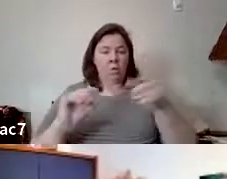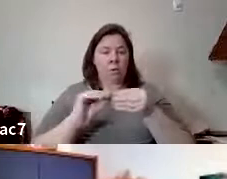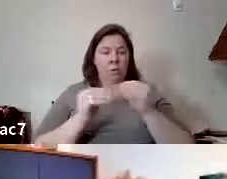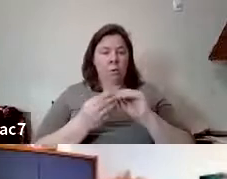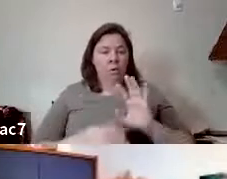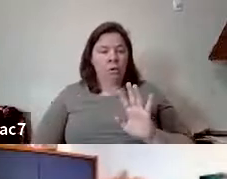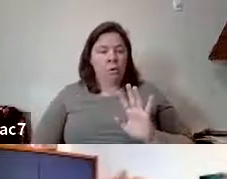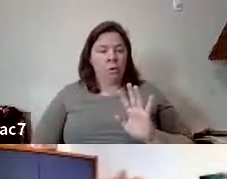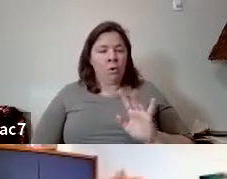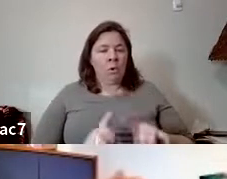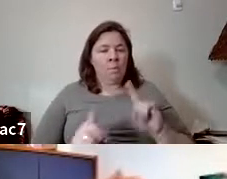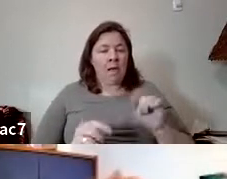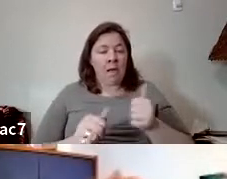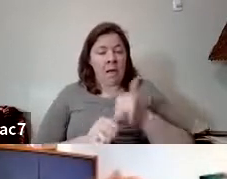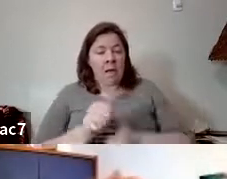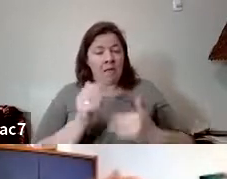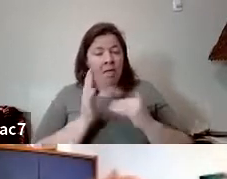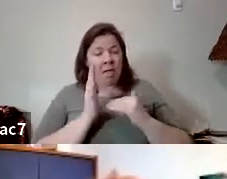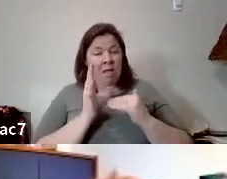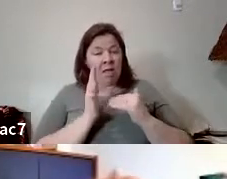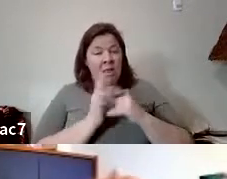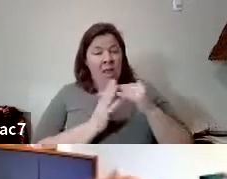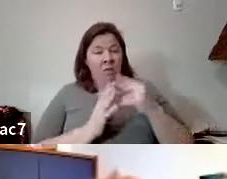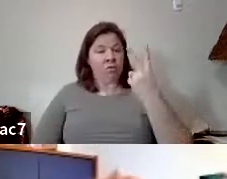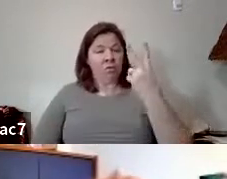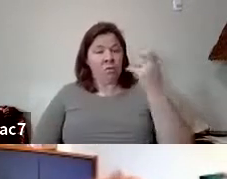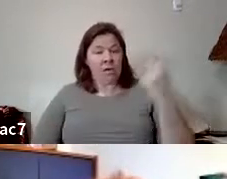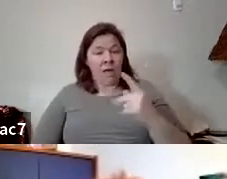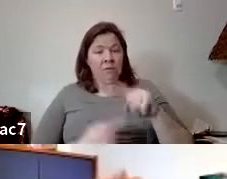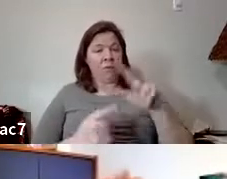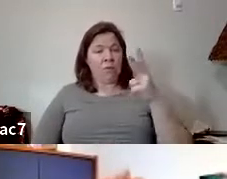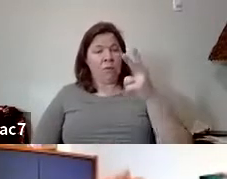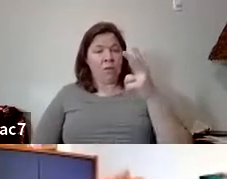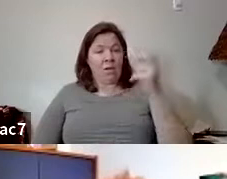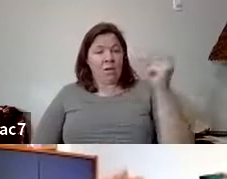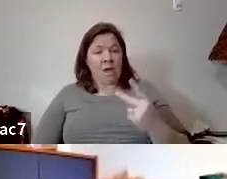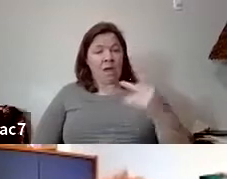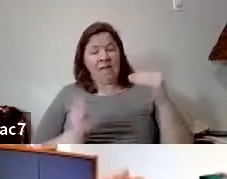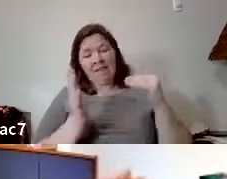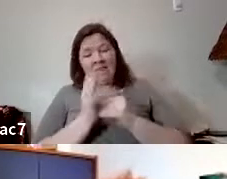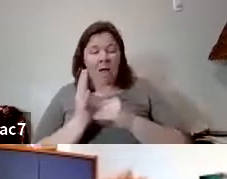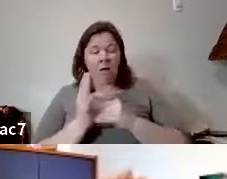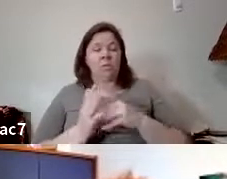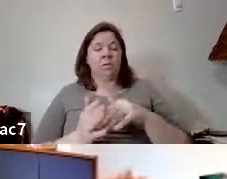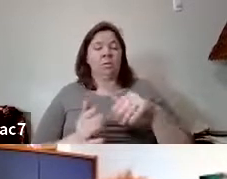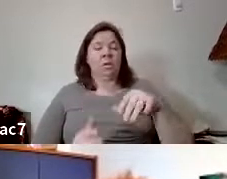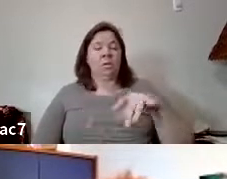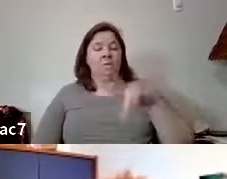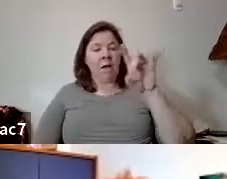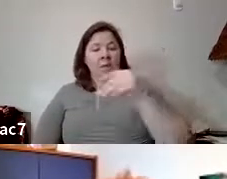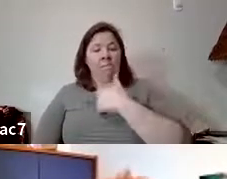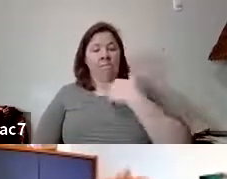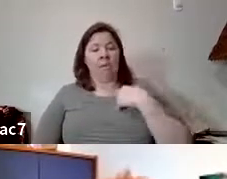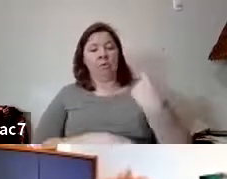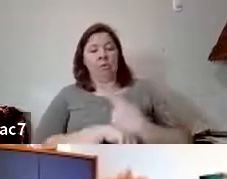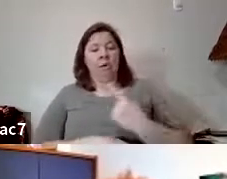every 1,000, we're growing by about 2,500 to 3,500 founding members a day, which is incredible, really